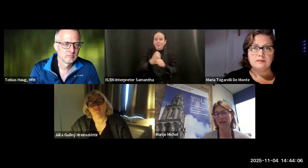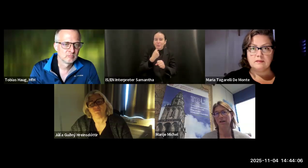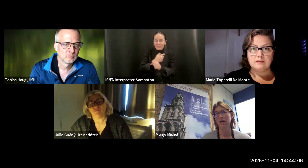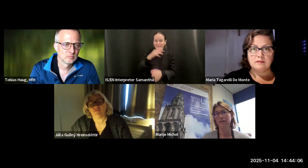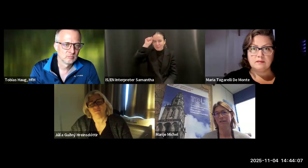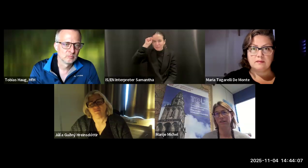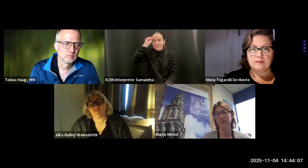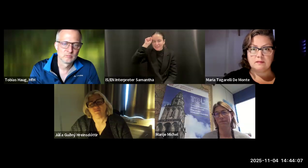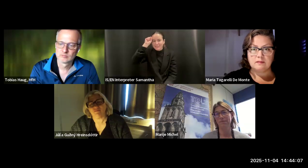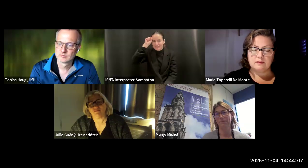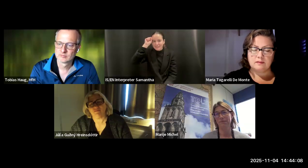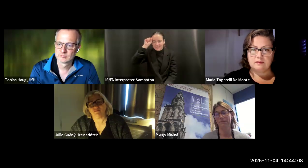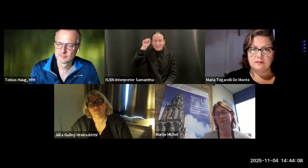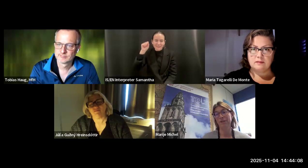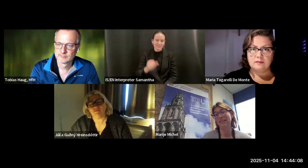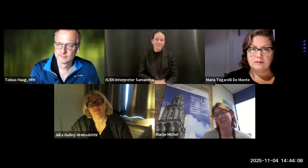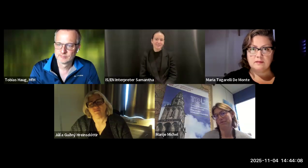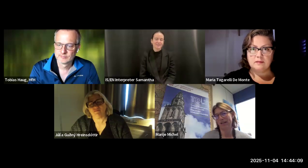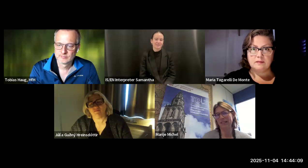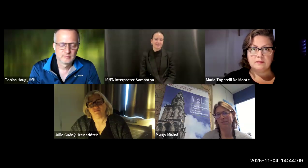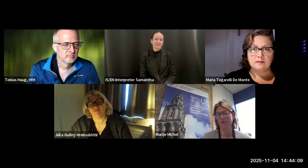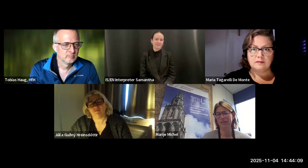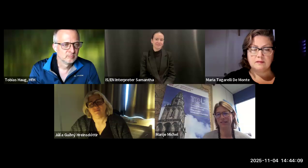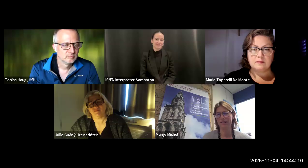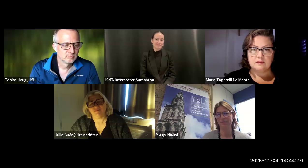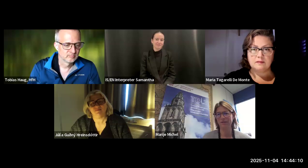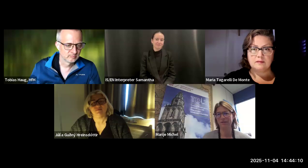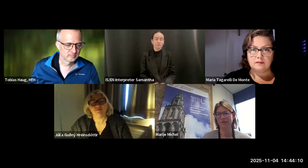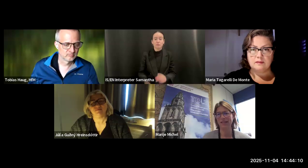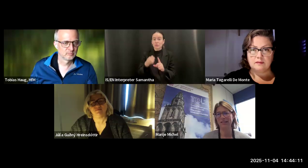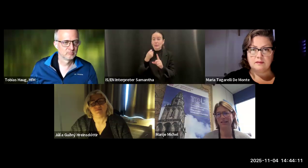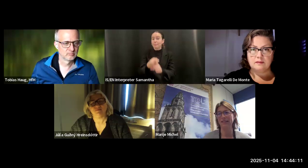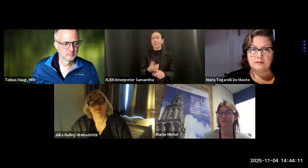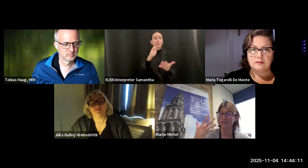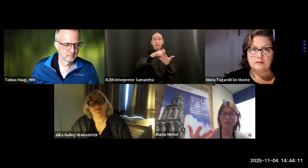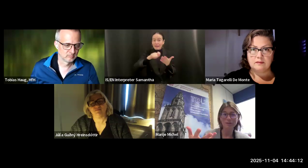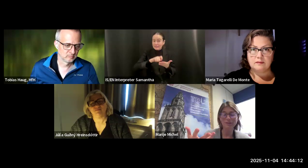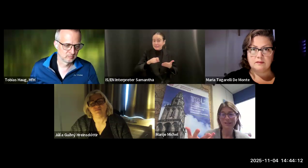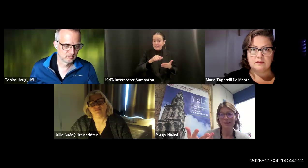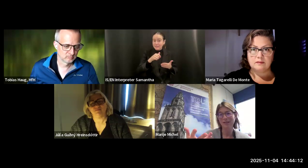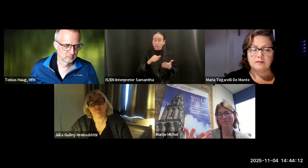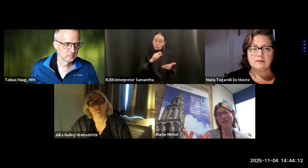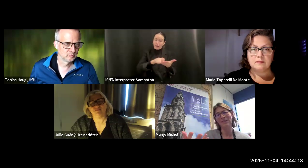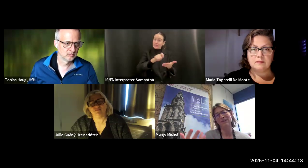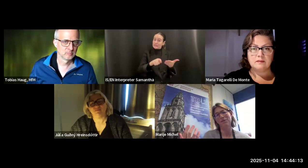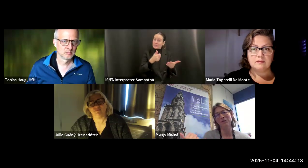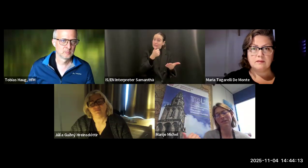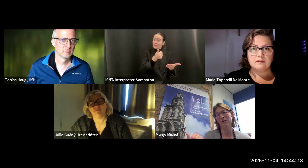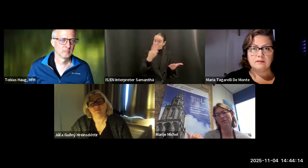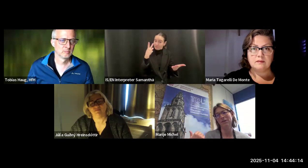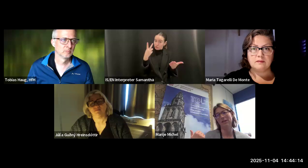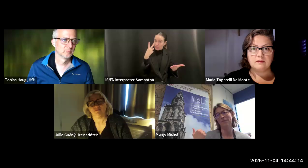effect on, for example, writing processes, because writing is visual, but